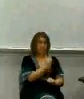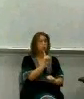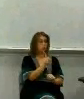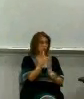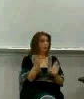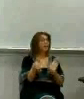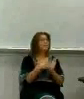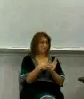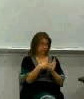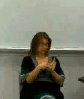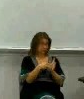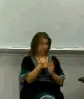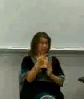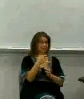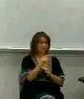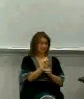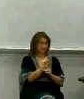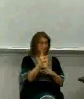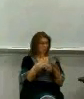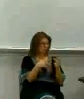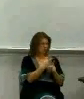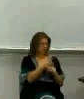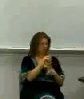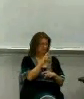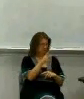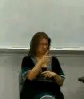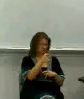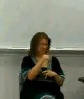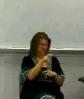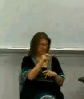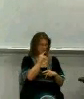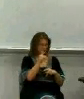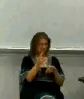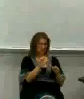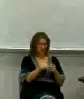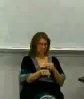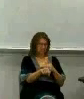Against, right? So what kind of organism is doing this?